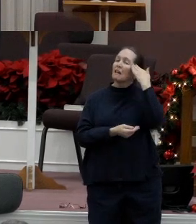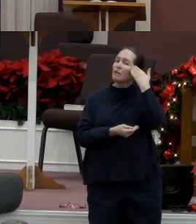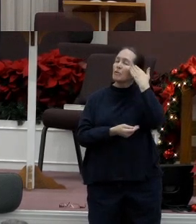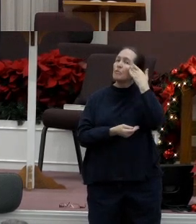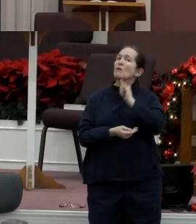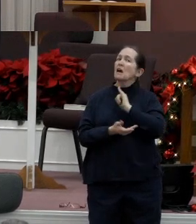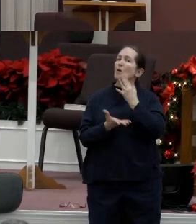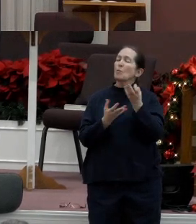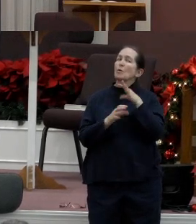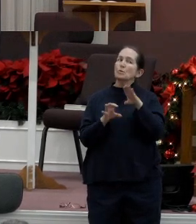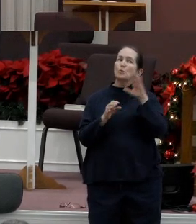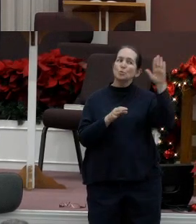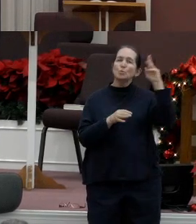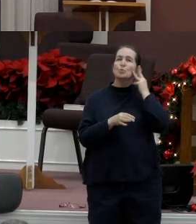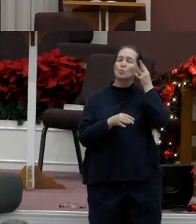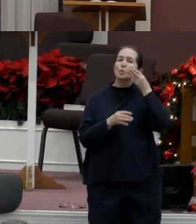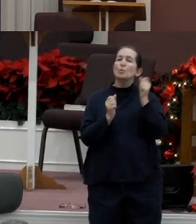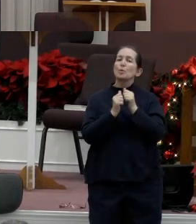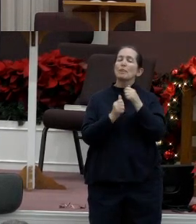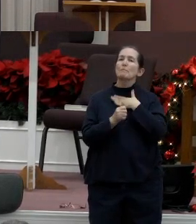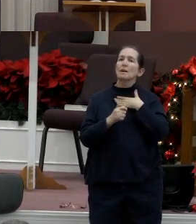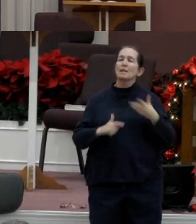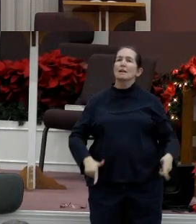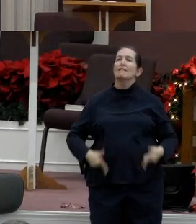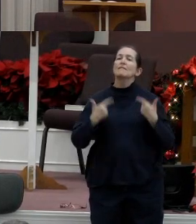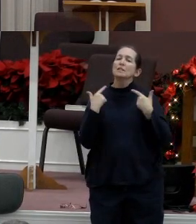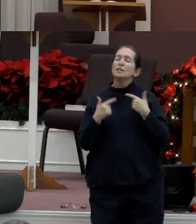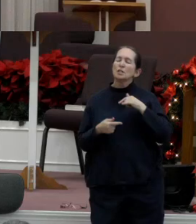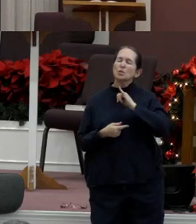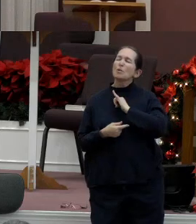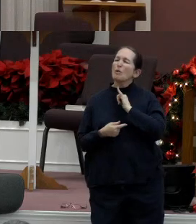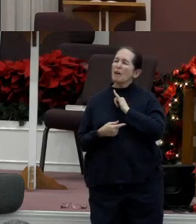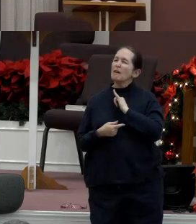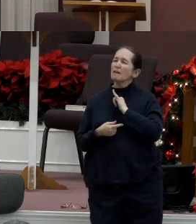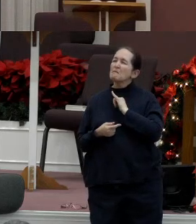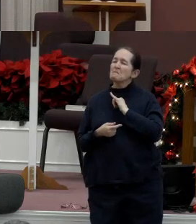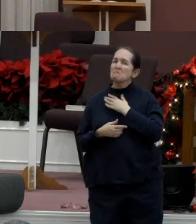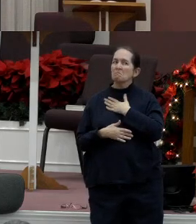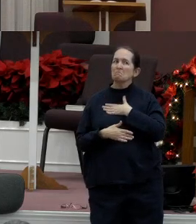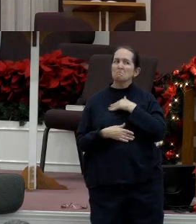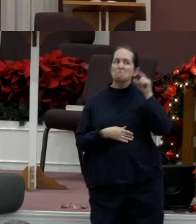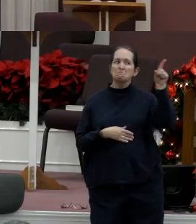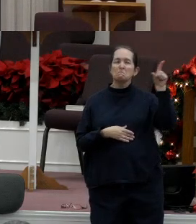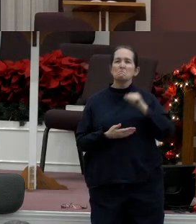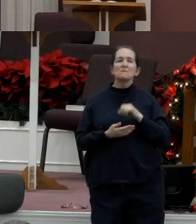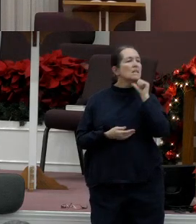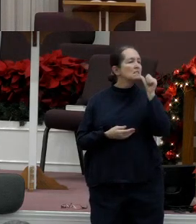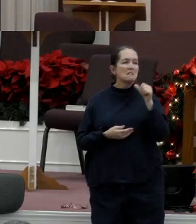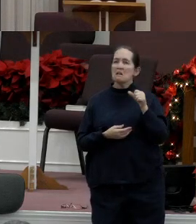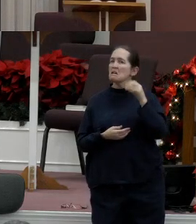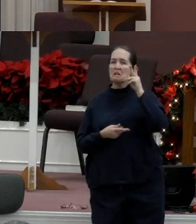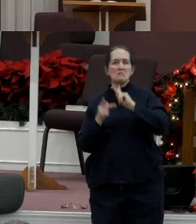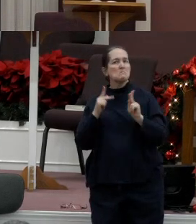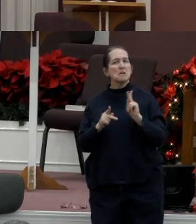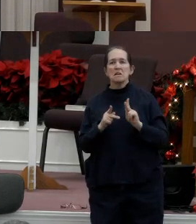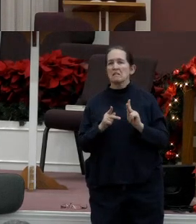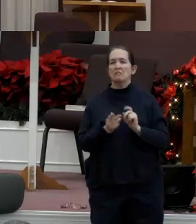I want to do His will with my life so that I might please Him, not man.